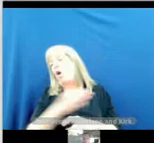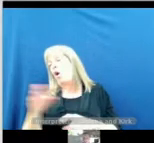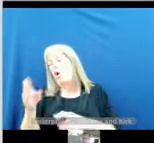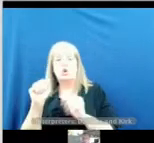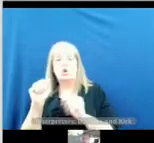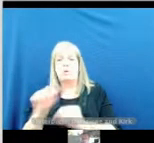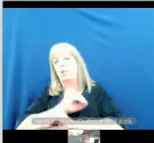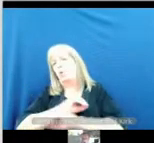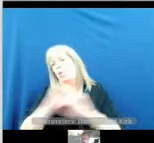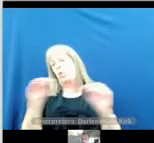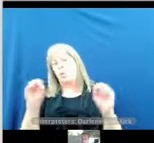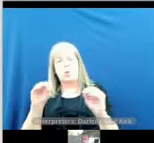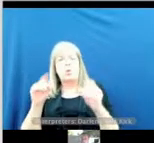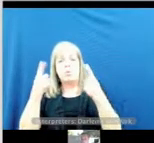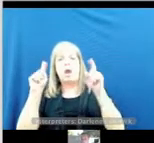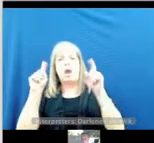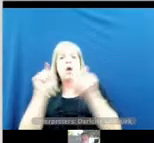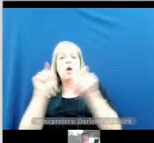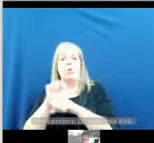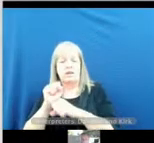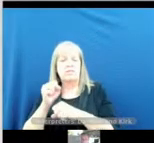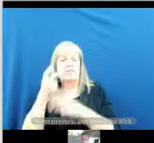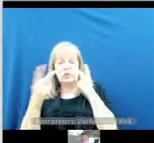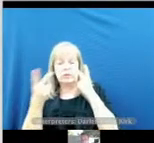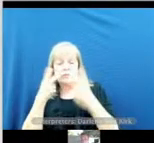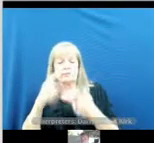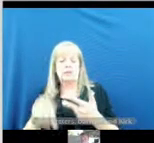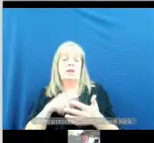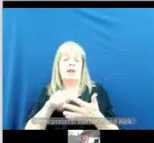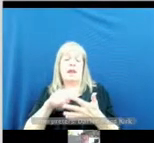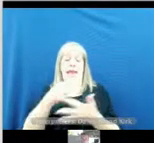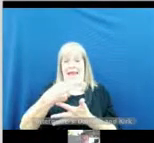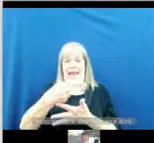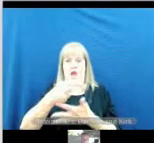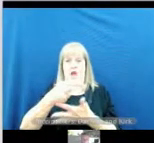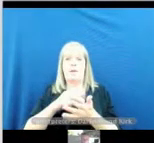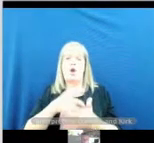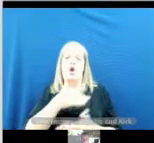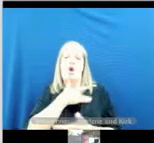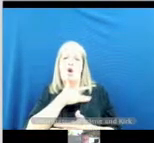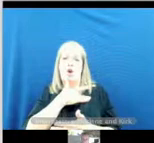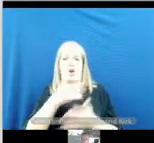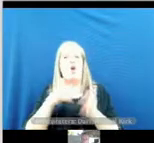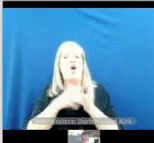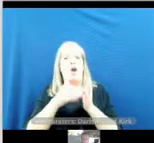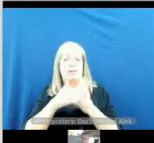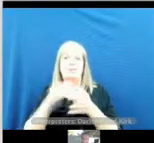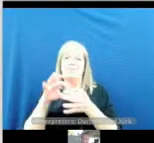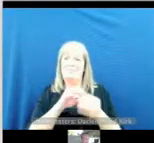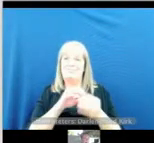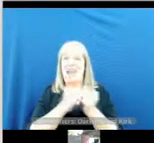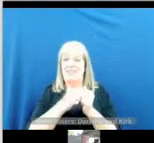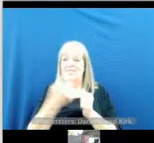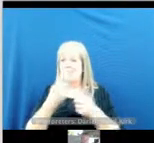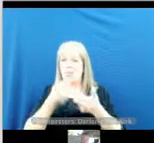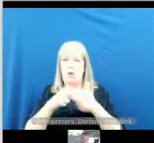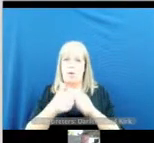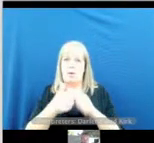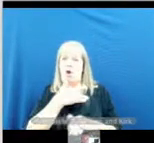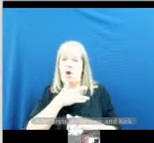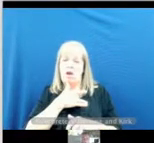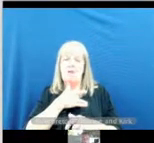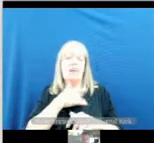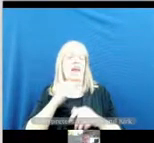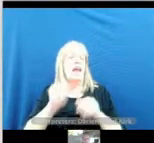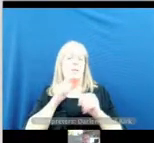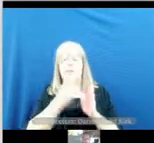The H stands for heart. Oftentimes there is some sort of complication with the heart with charge syndrome. Again, could be very mild. It could be